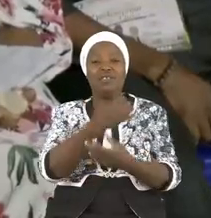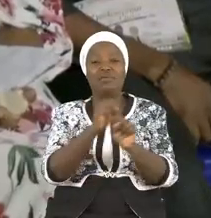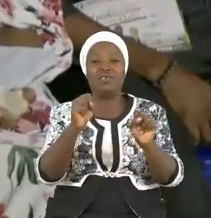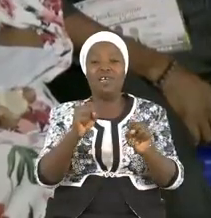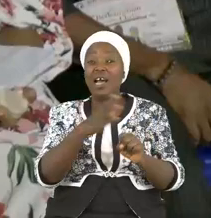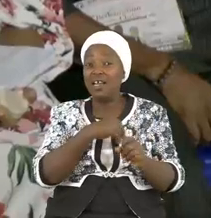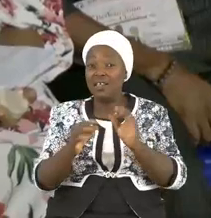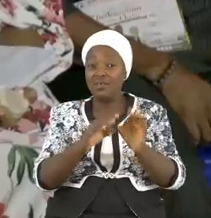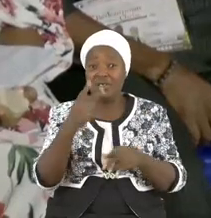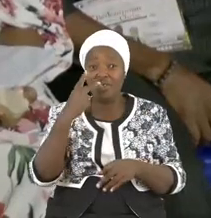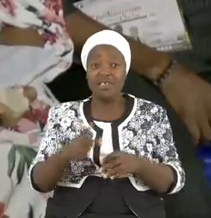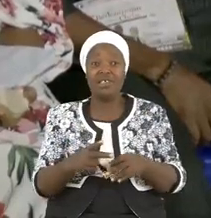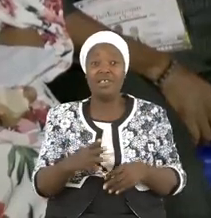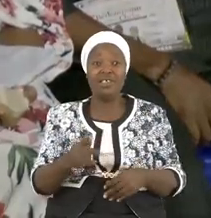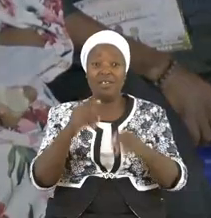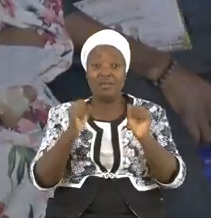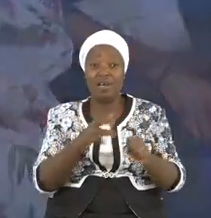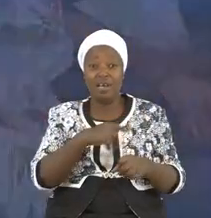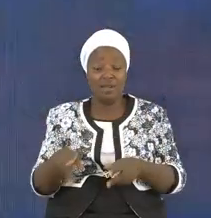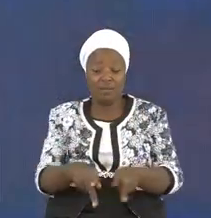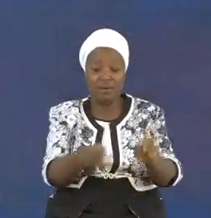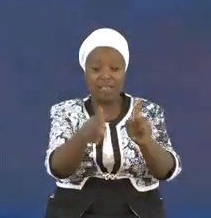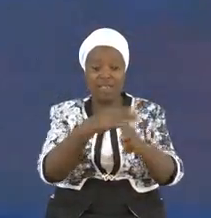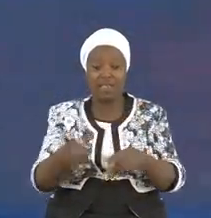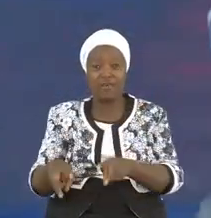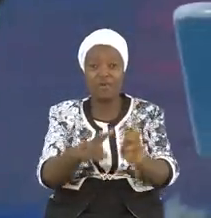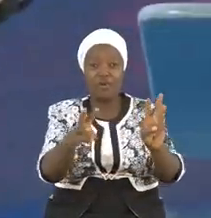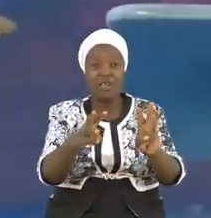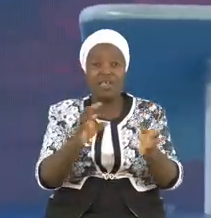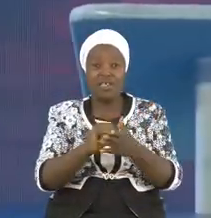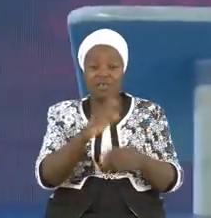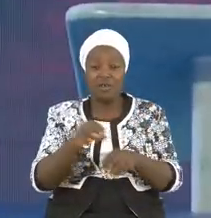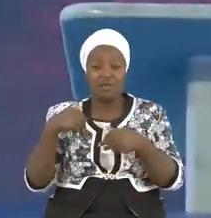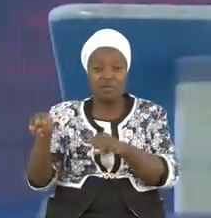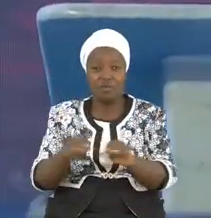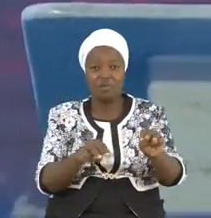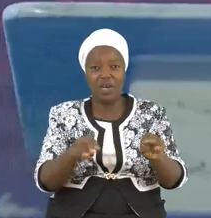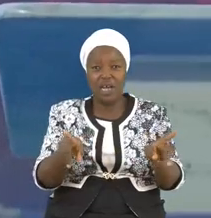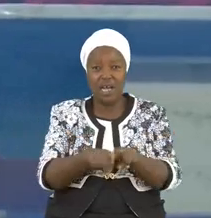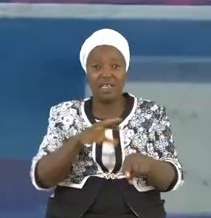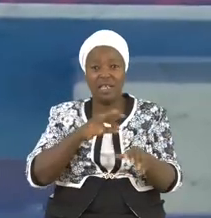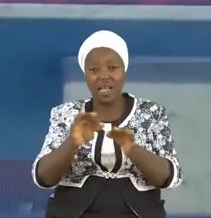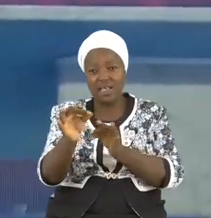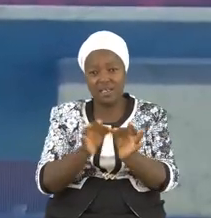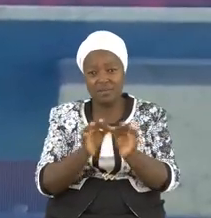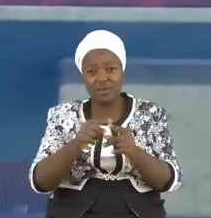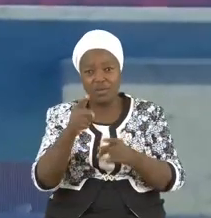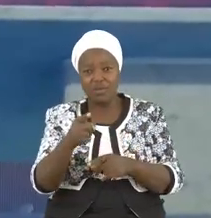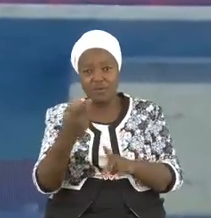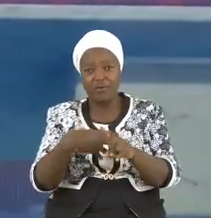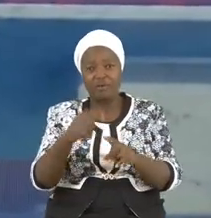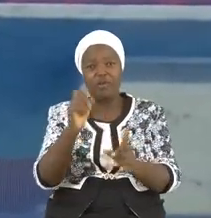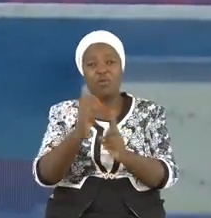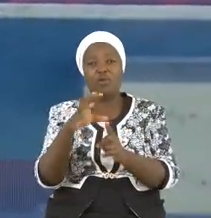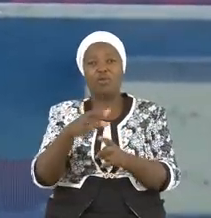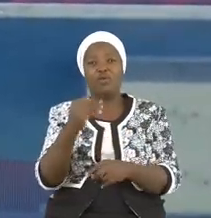path and the way and the road, as I explained to you from the word today,